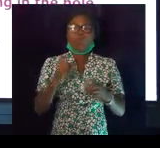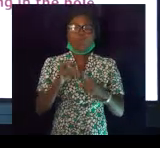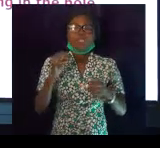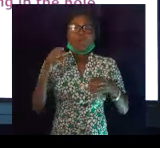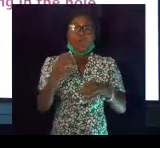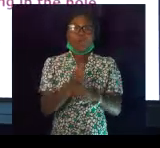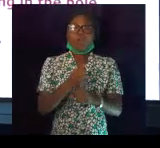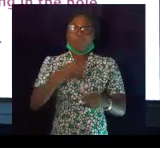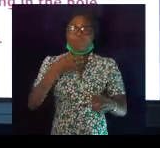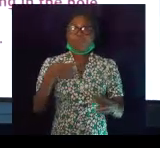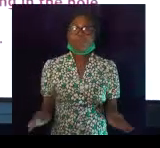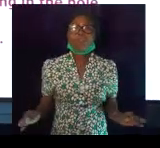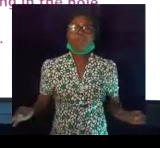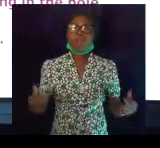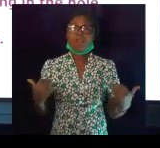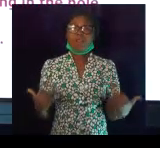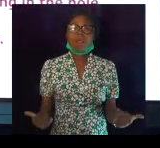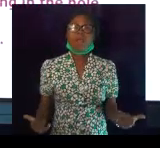finished.